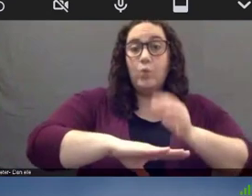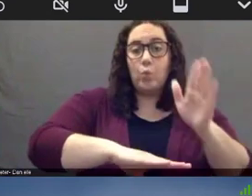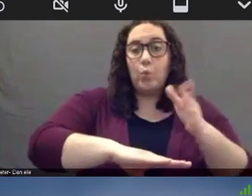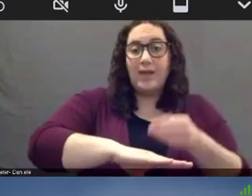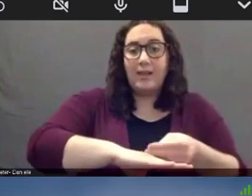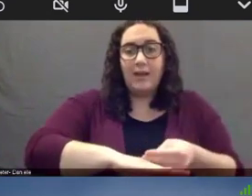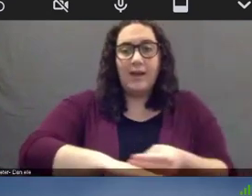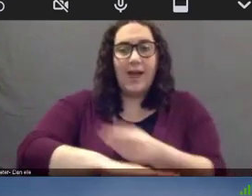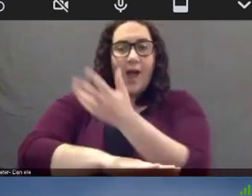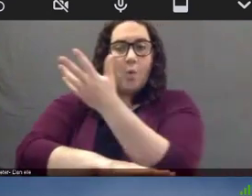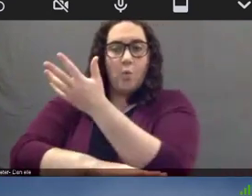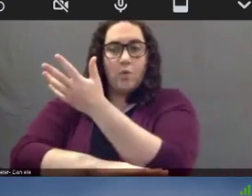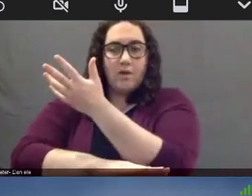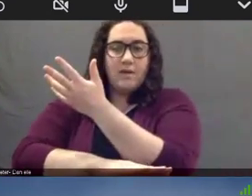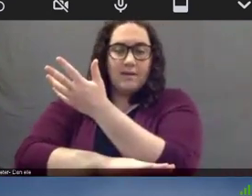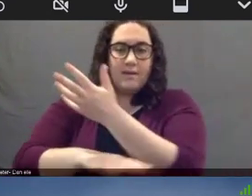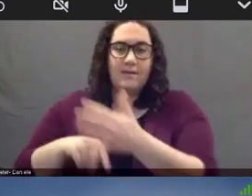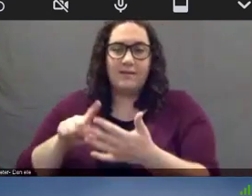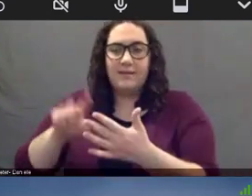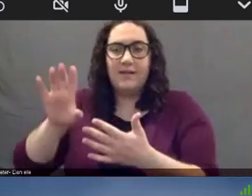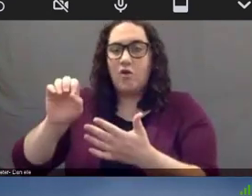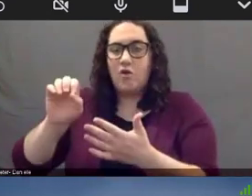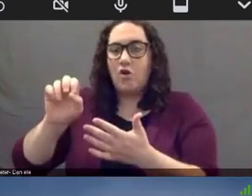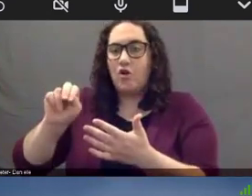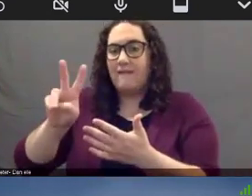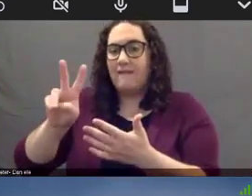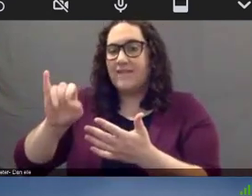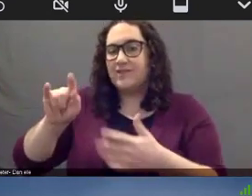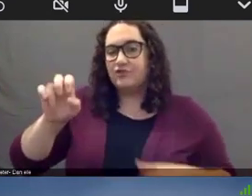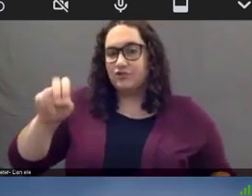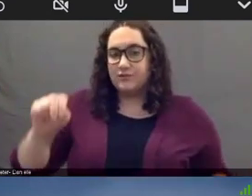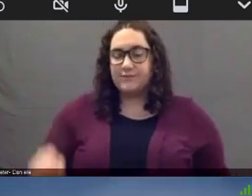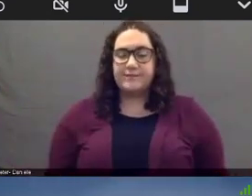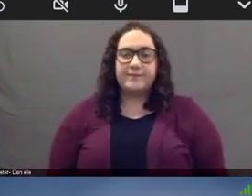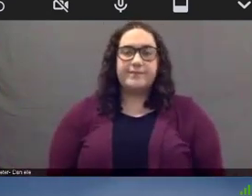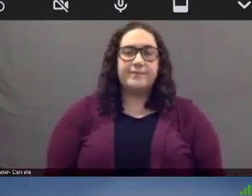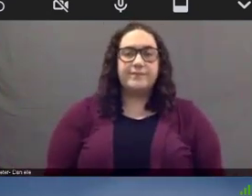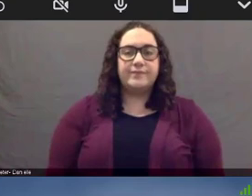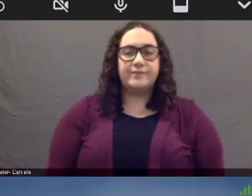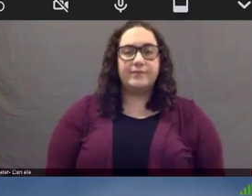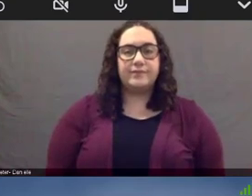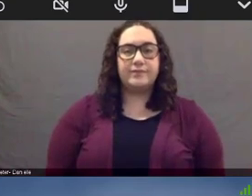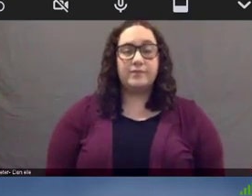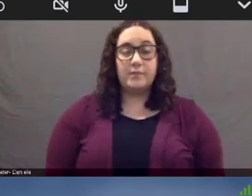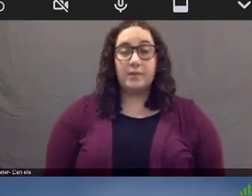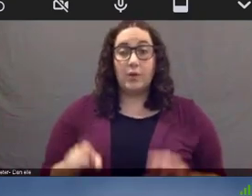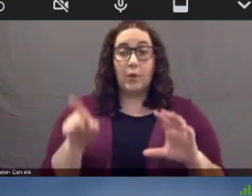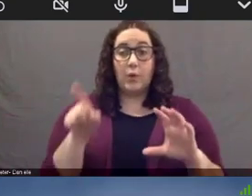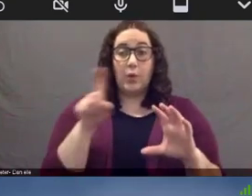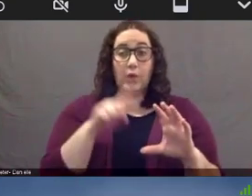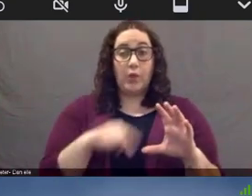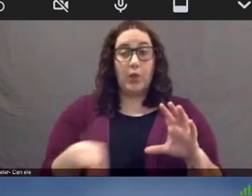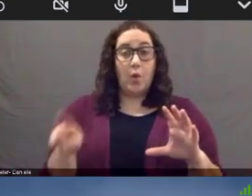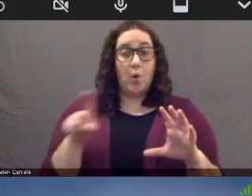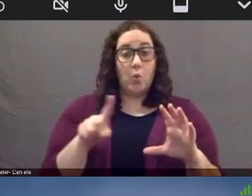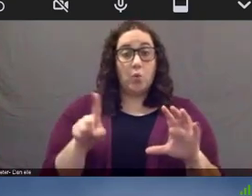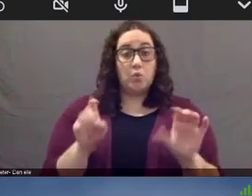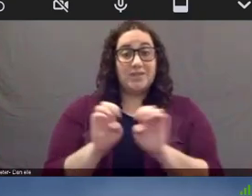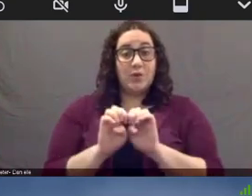any of these sort of equations, we can't just blindly plug in like a delta